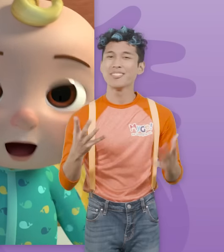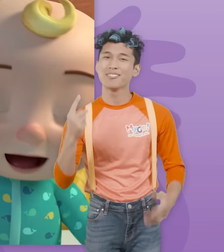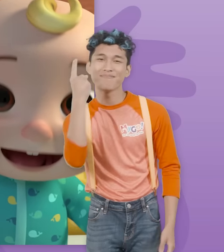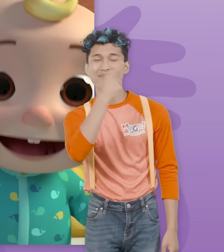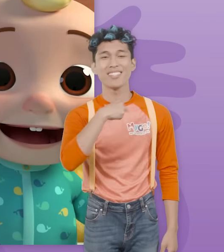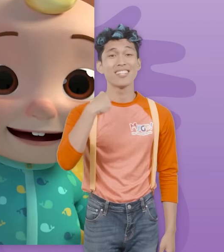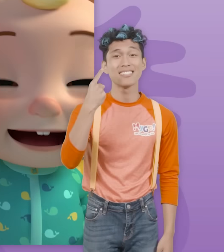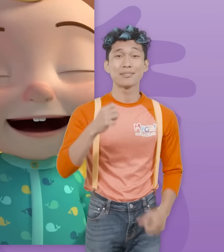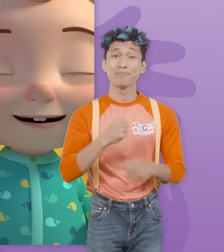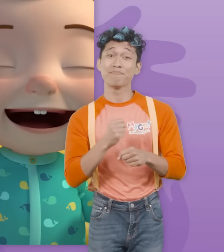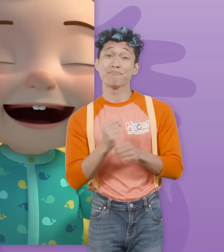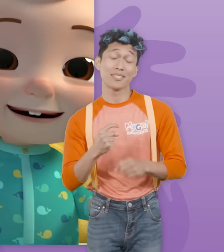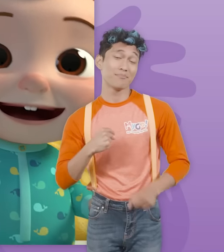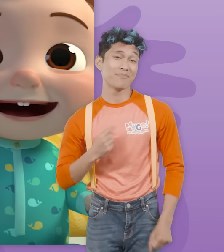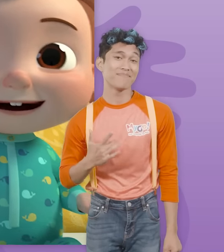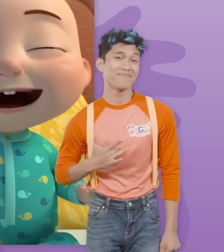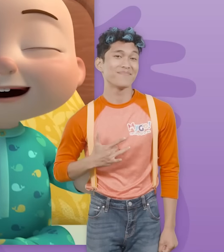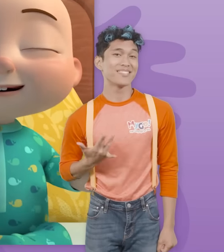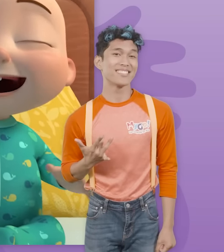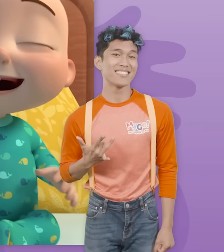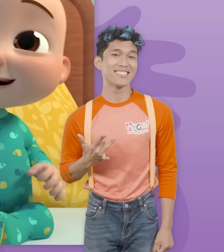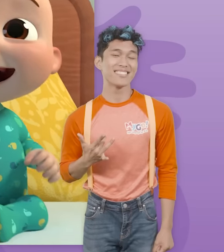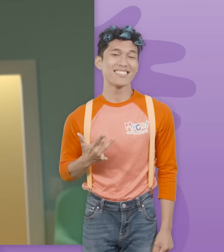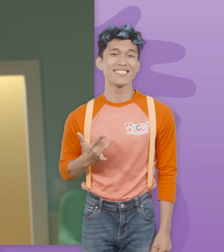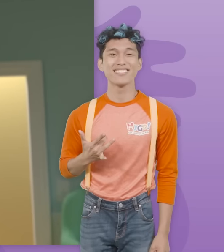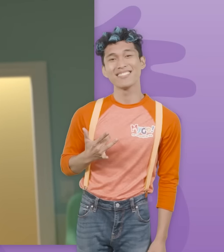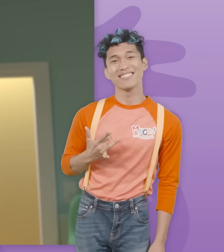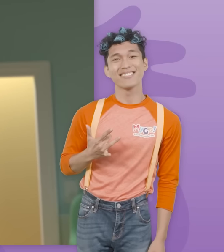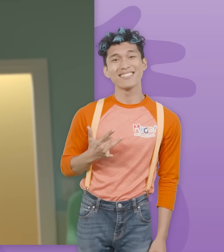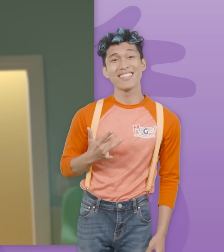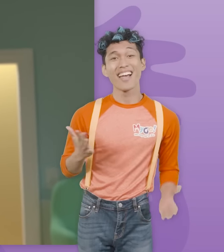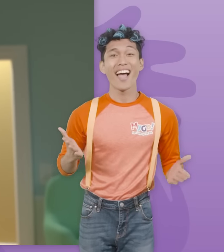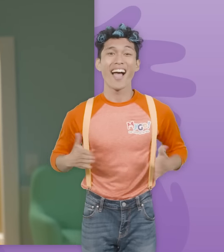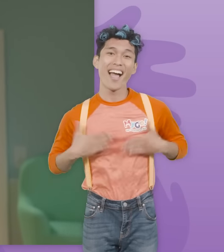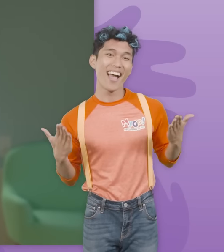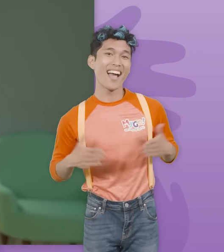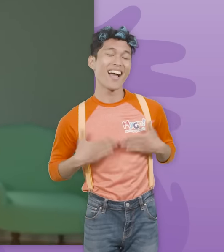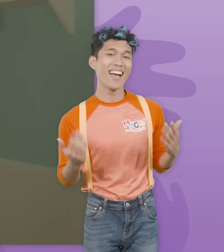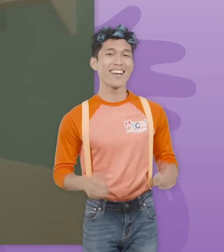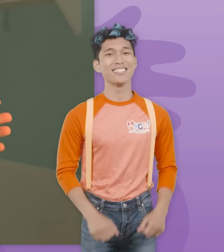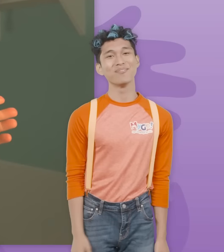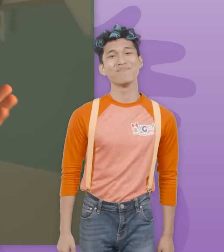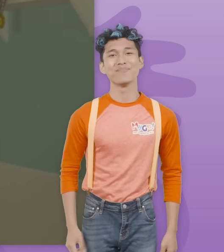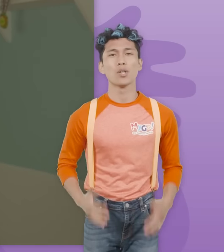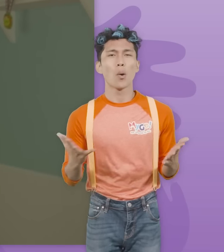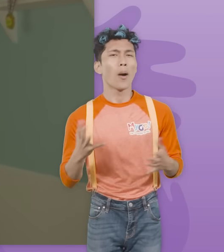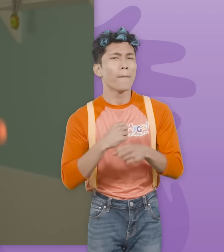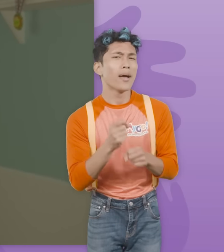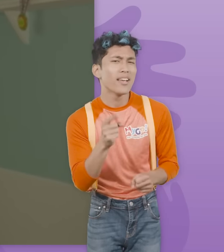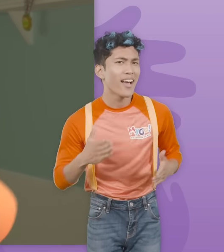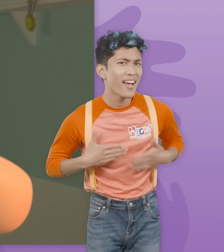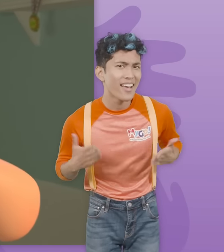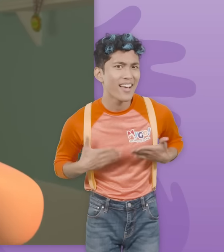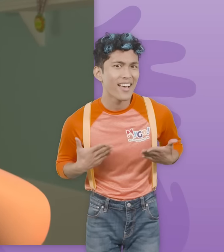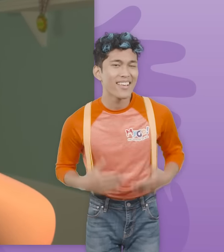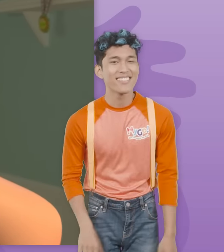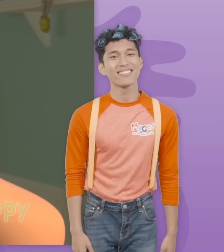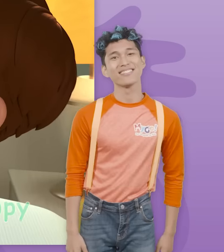faces that make me feel happy What makes you happy?